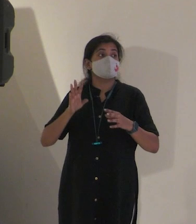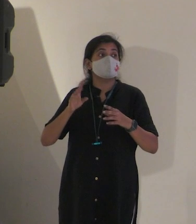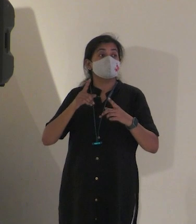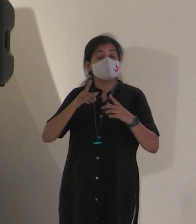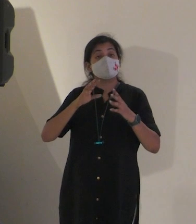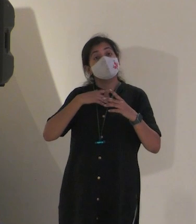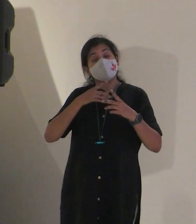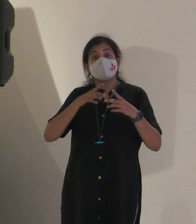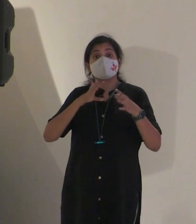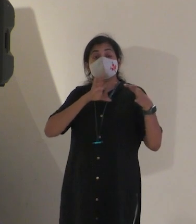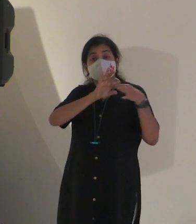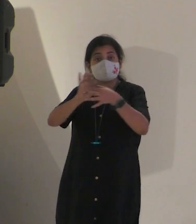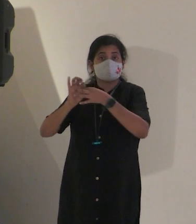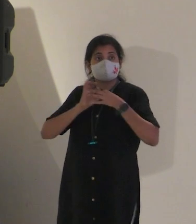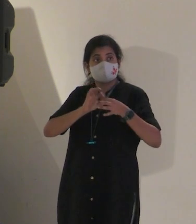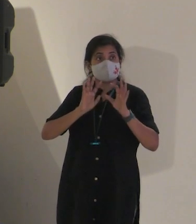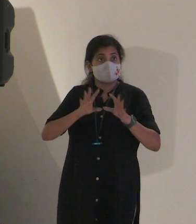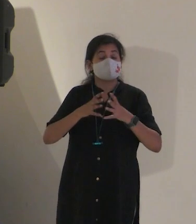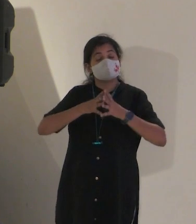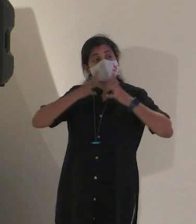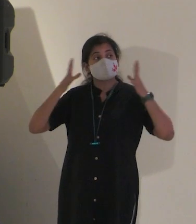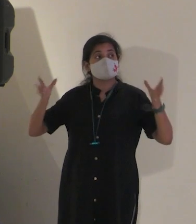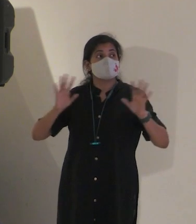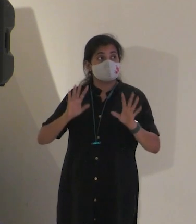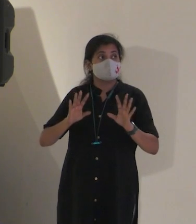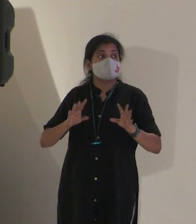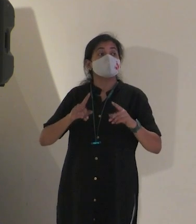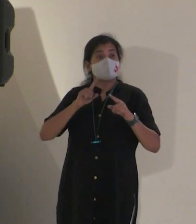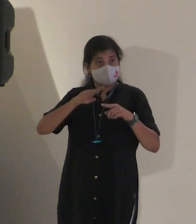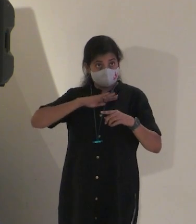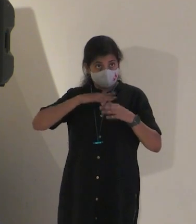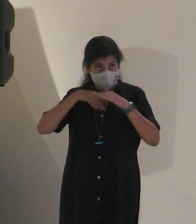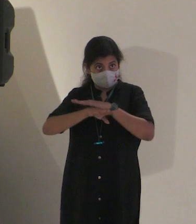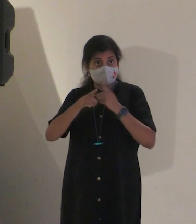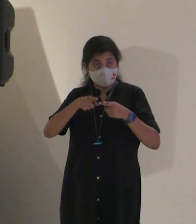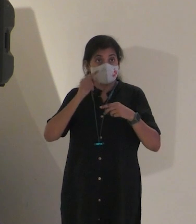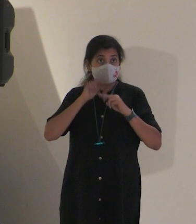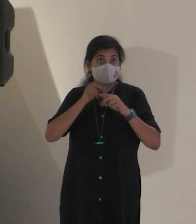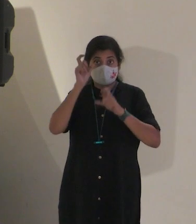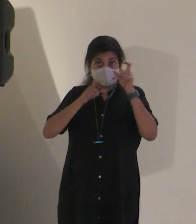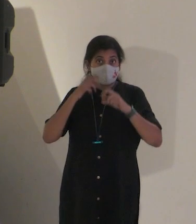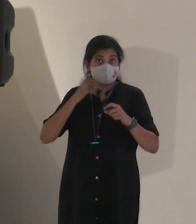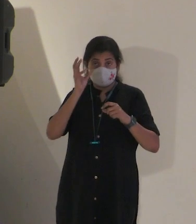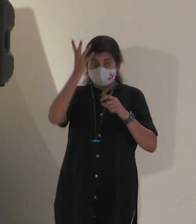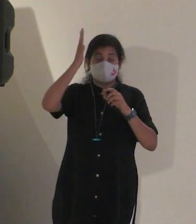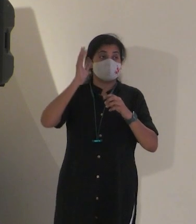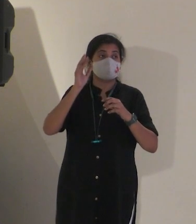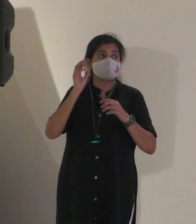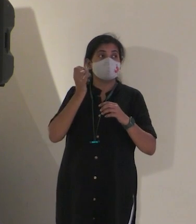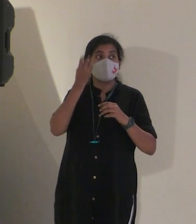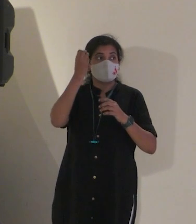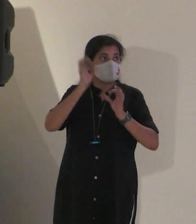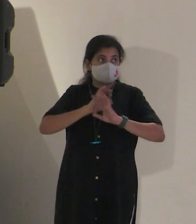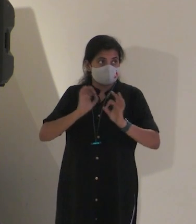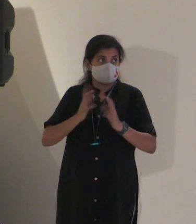this. But there were a lot of us, even from Maharashtra, who were not aware of the history behind this word and what it